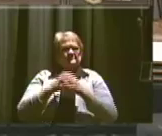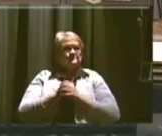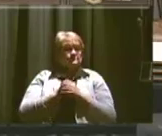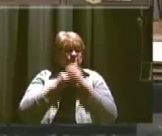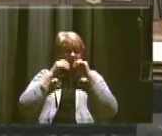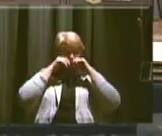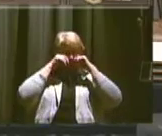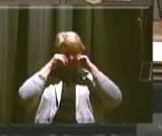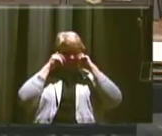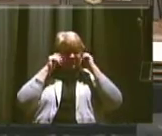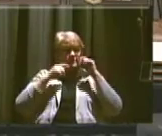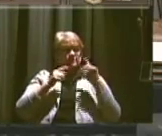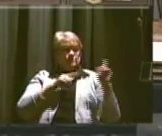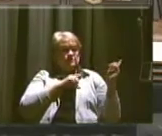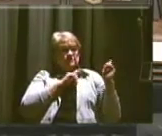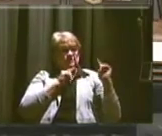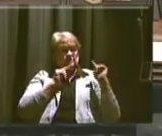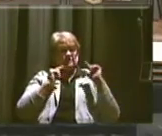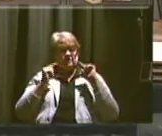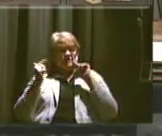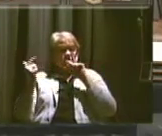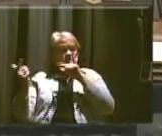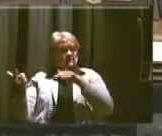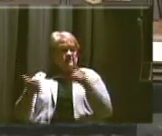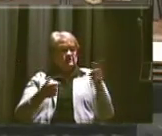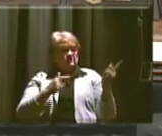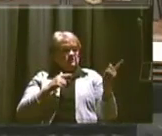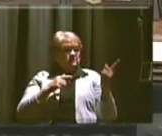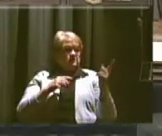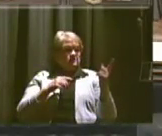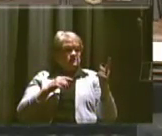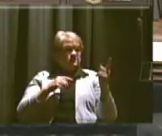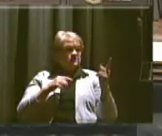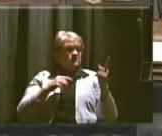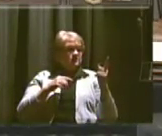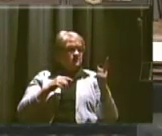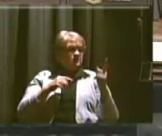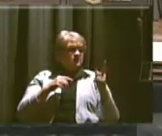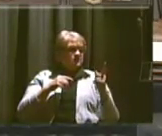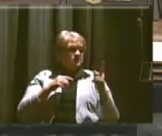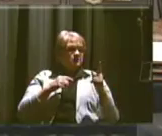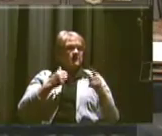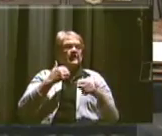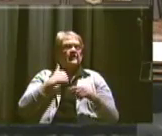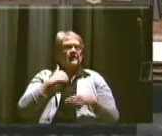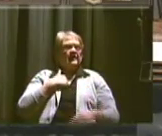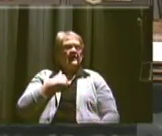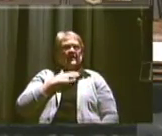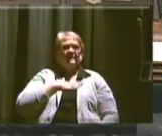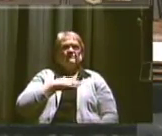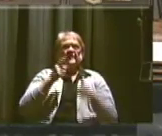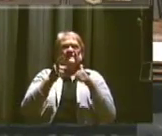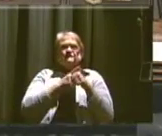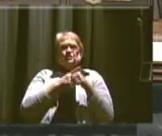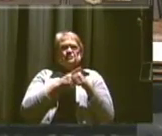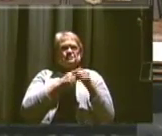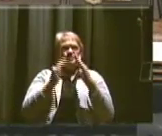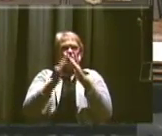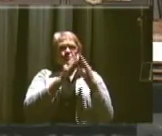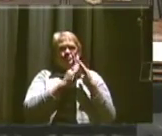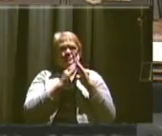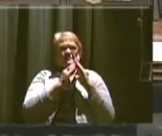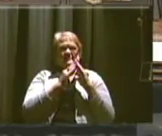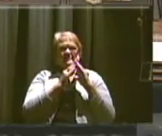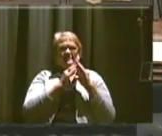Can we keep working over here? Go ahead. All right. I'll just mention. I have my first community